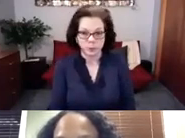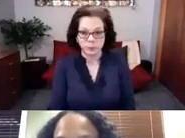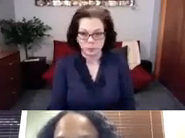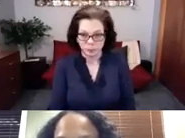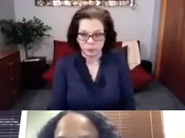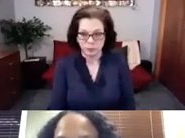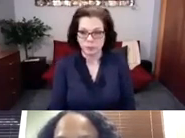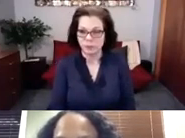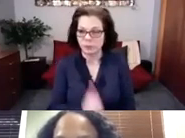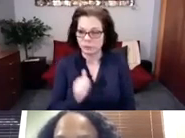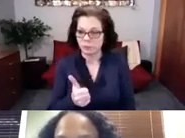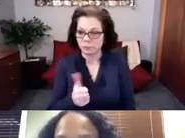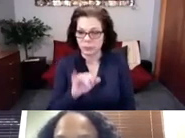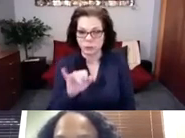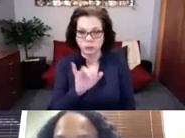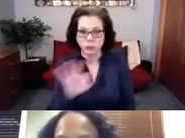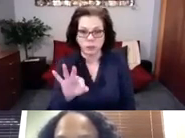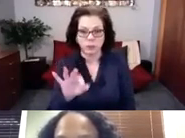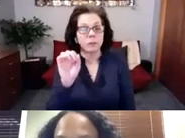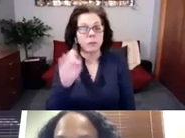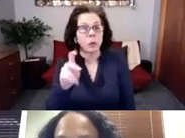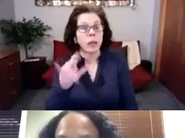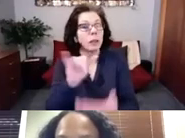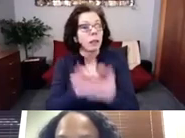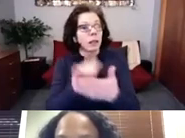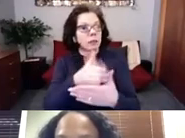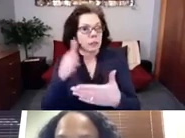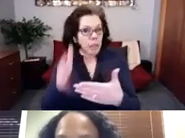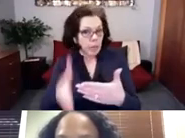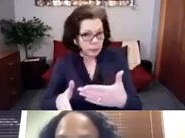All right, so that's the end of the